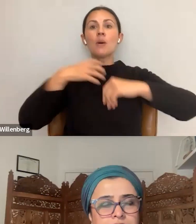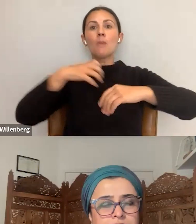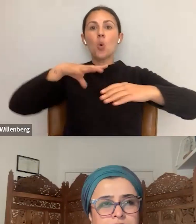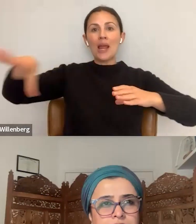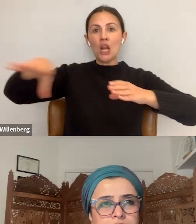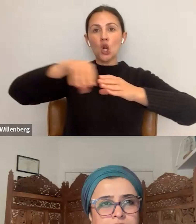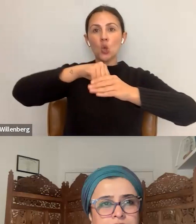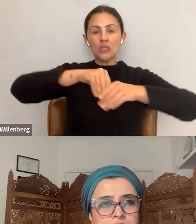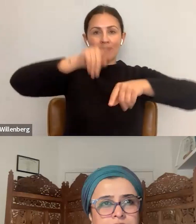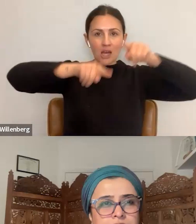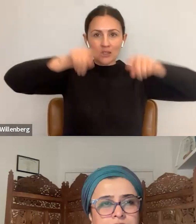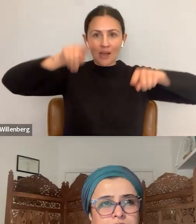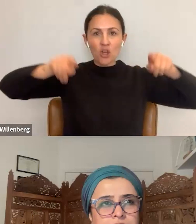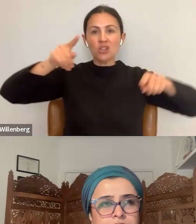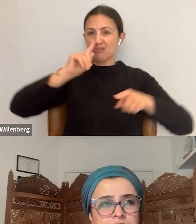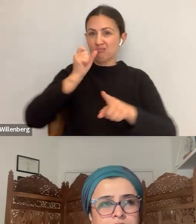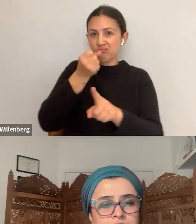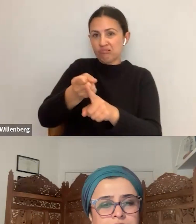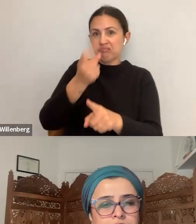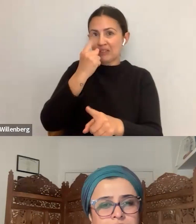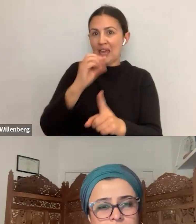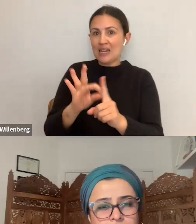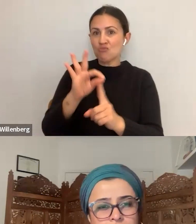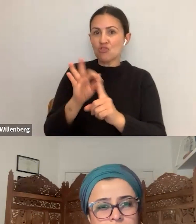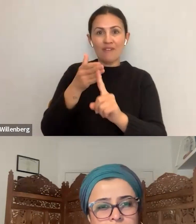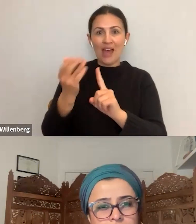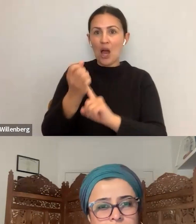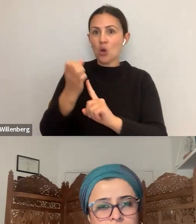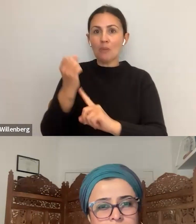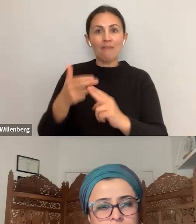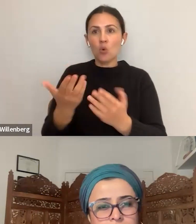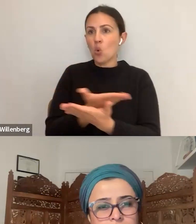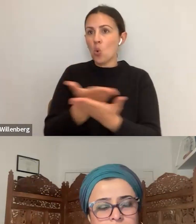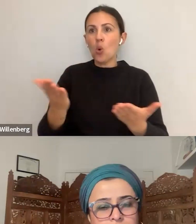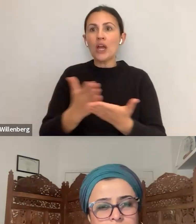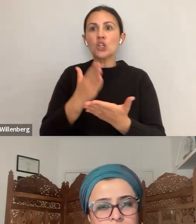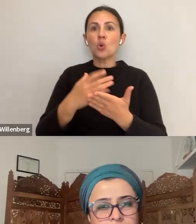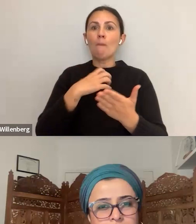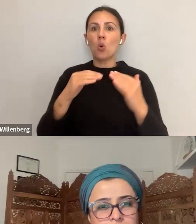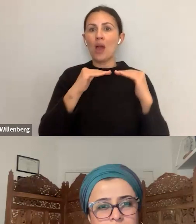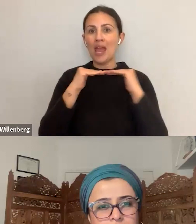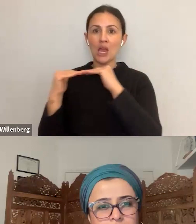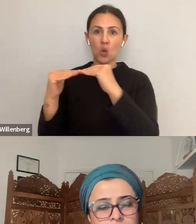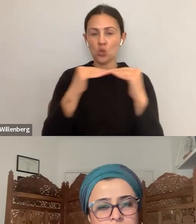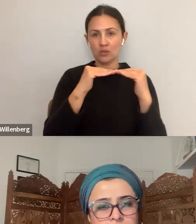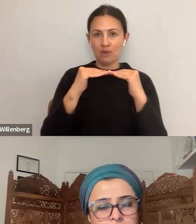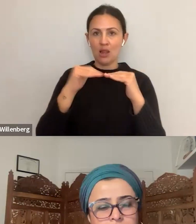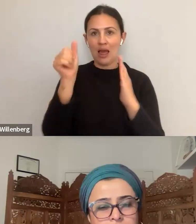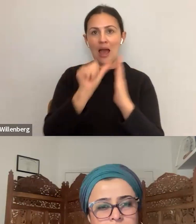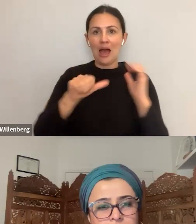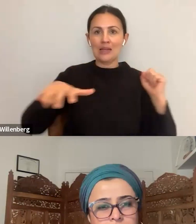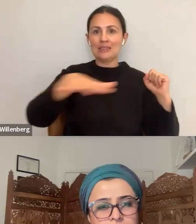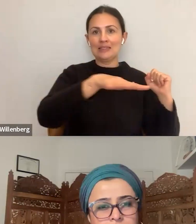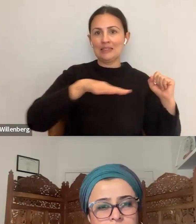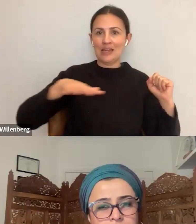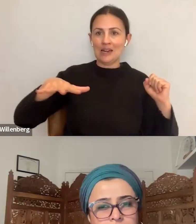to improved outcomes for everybody, you know, for a more equitable arts centre, arts sector, for a sector that